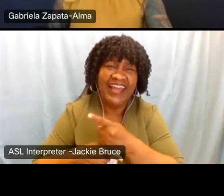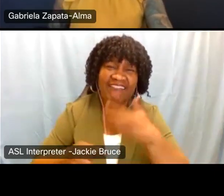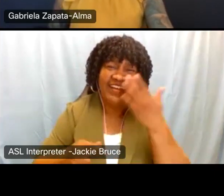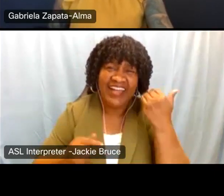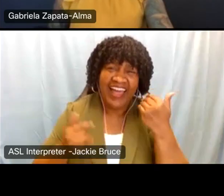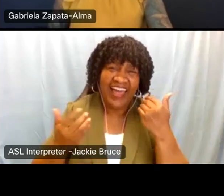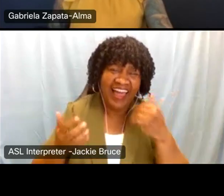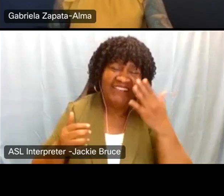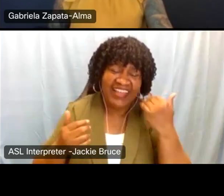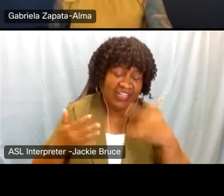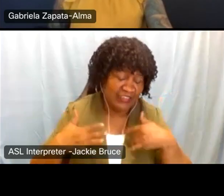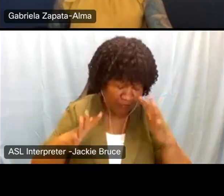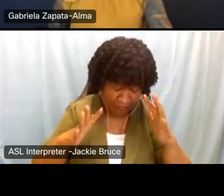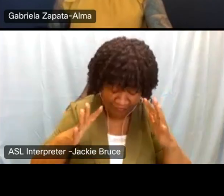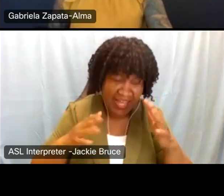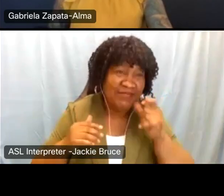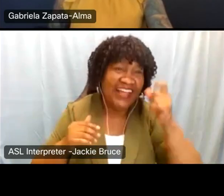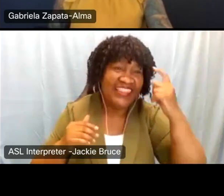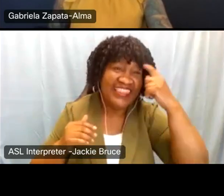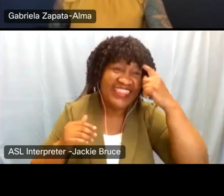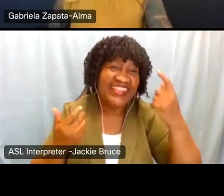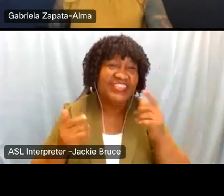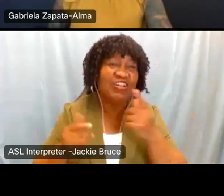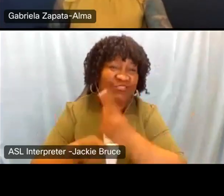here. Uh-huh. Um, so